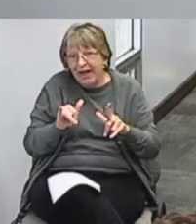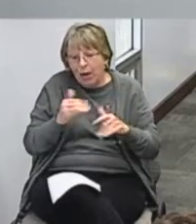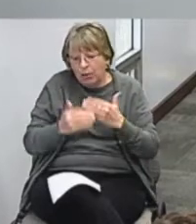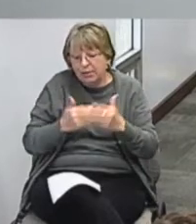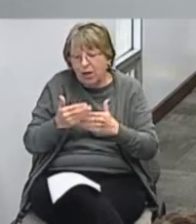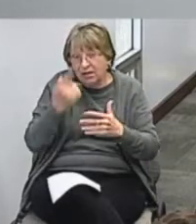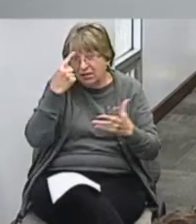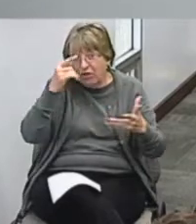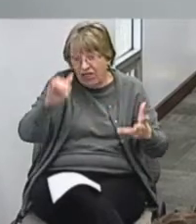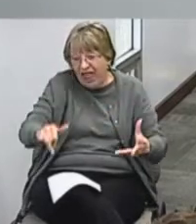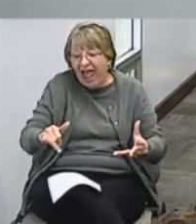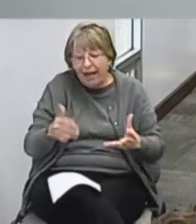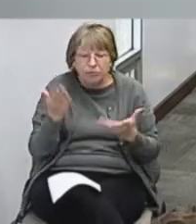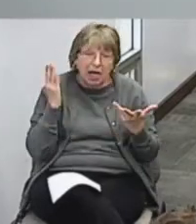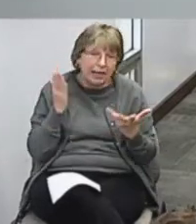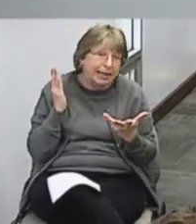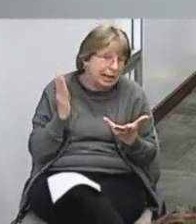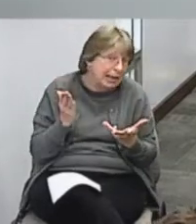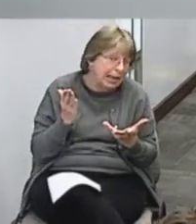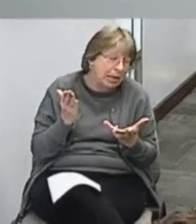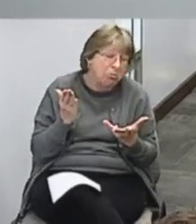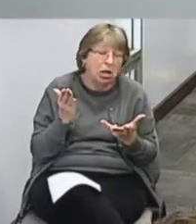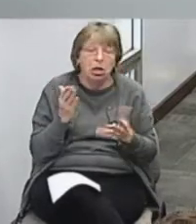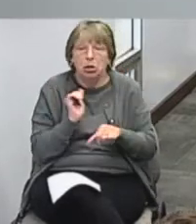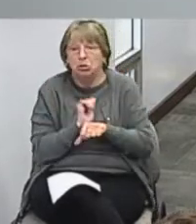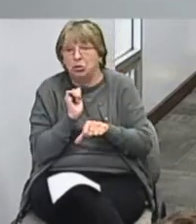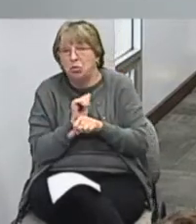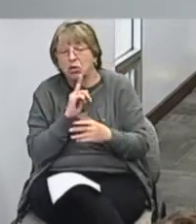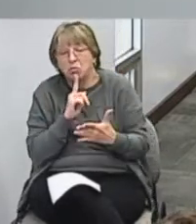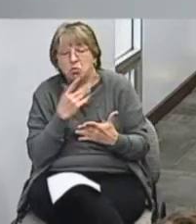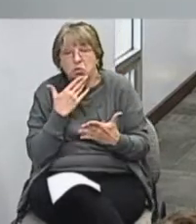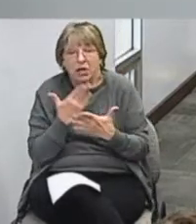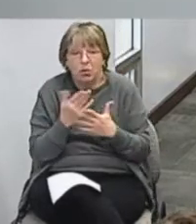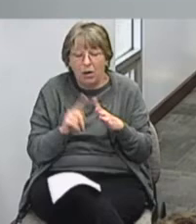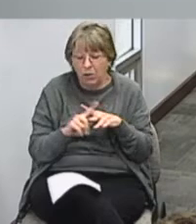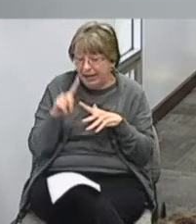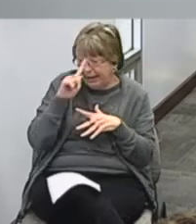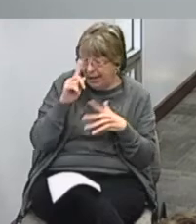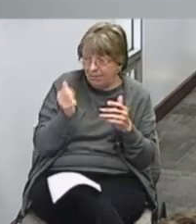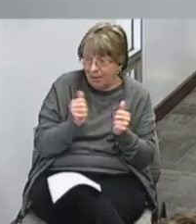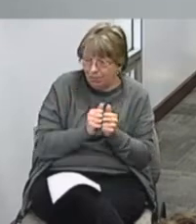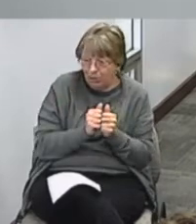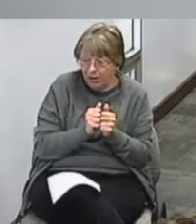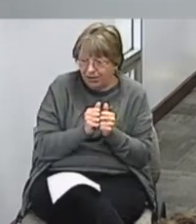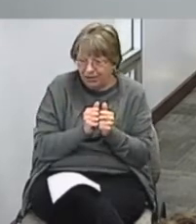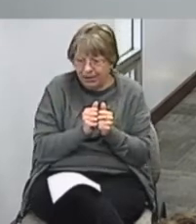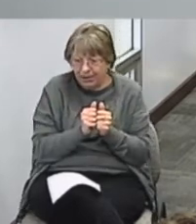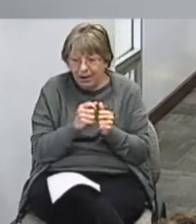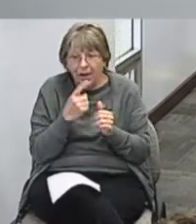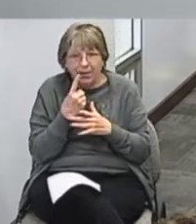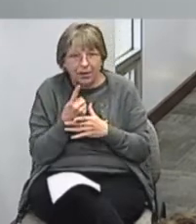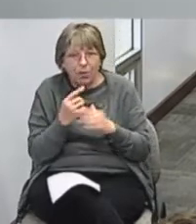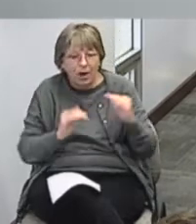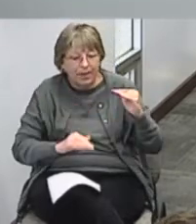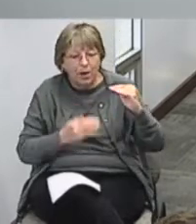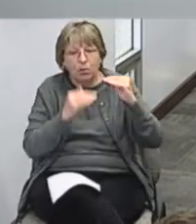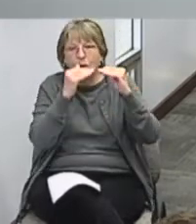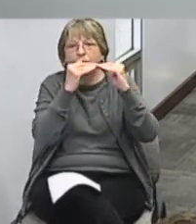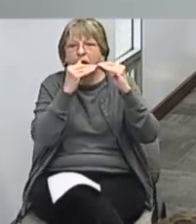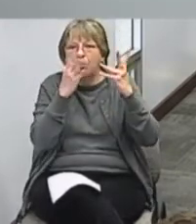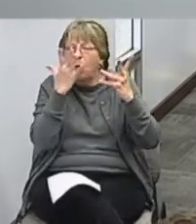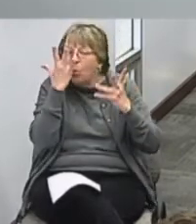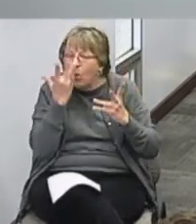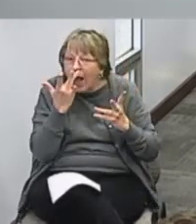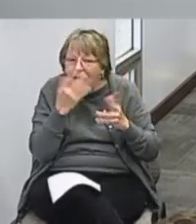and Okay. it seemed to work pretty well. And what we came up with, I think, kind of rose to the top pretty quickly, mainly because of the